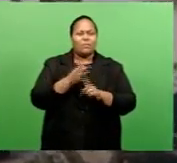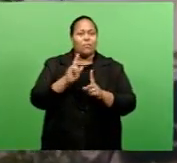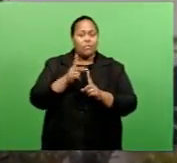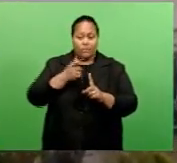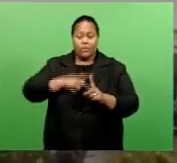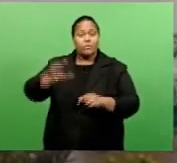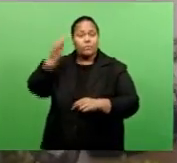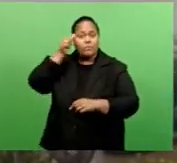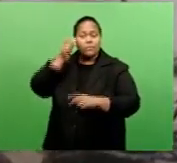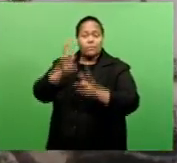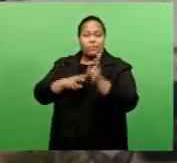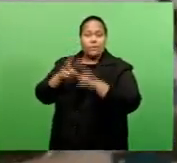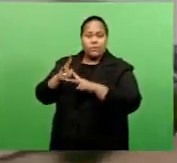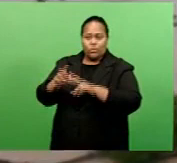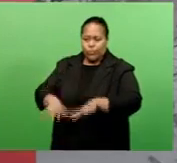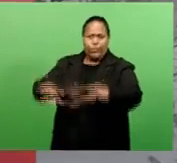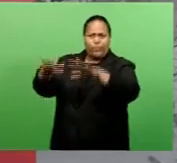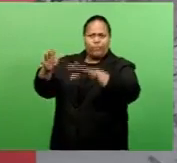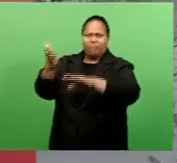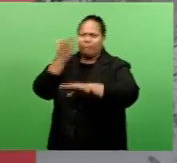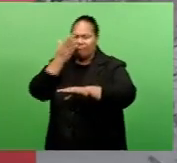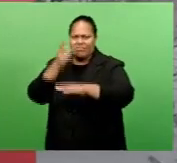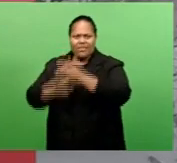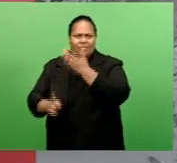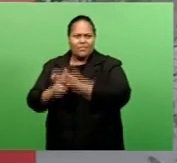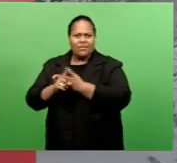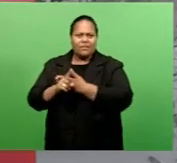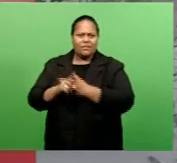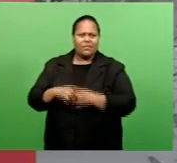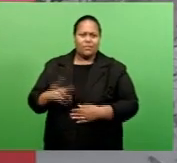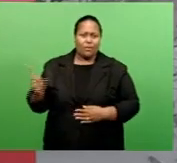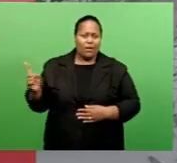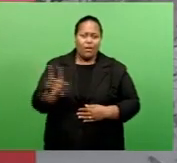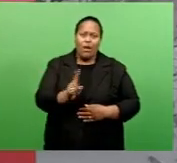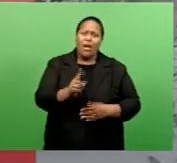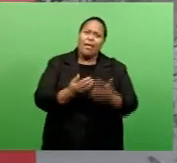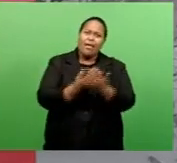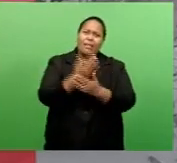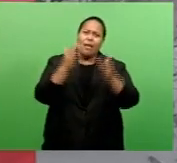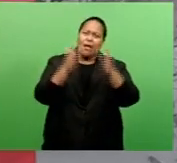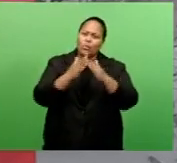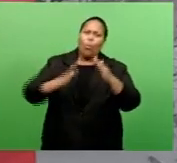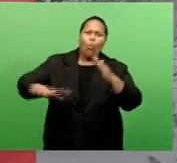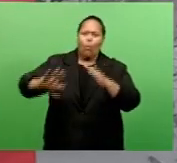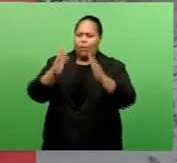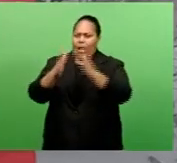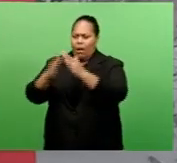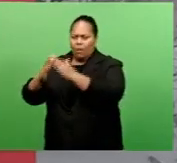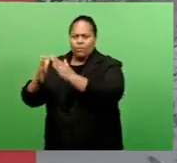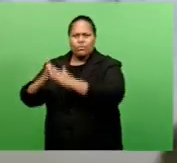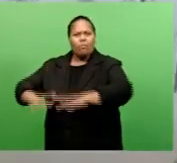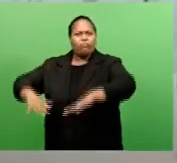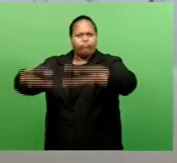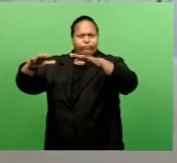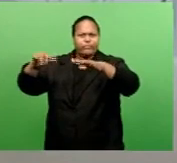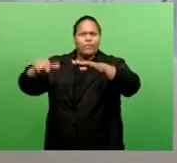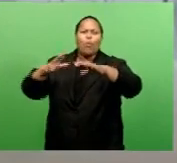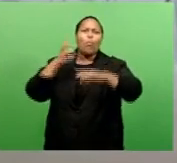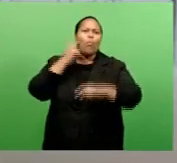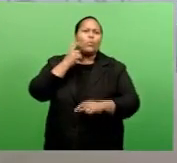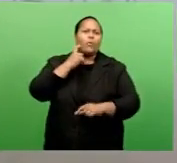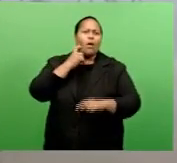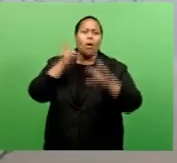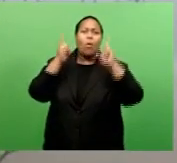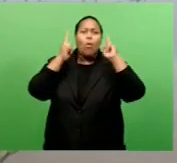flooding. Came along the house, inside the house. All the house there in the village are flooded with water. And our hall here